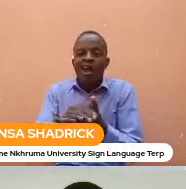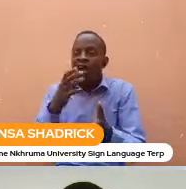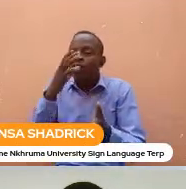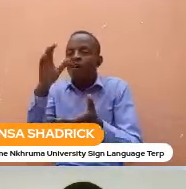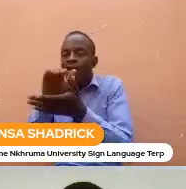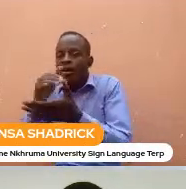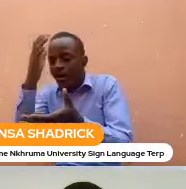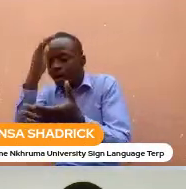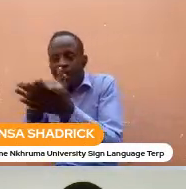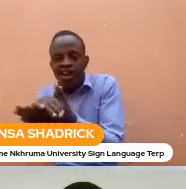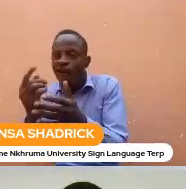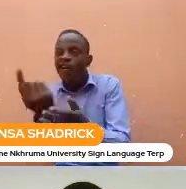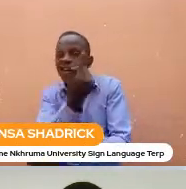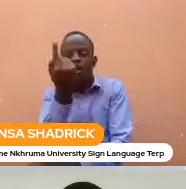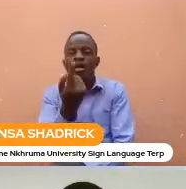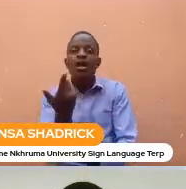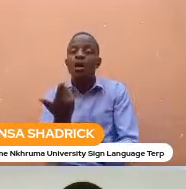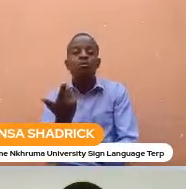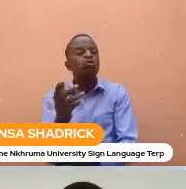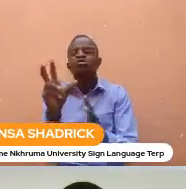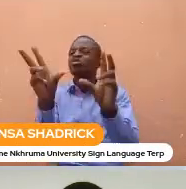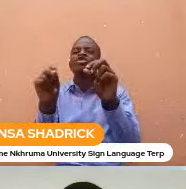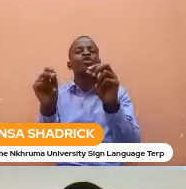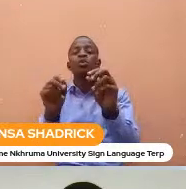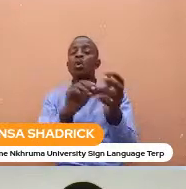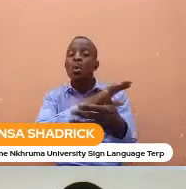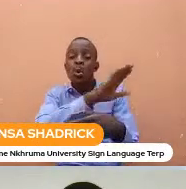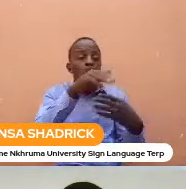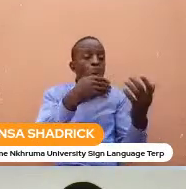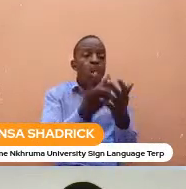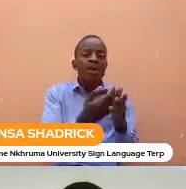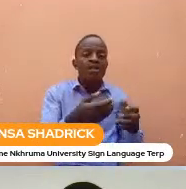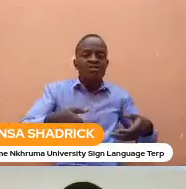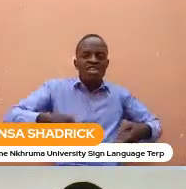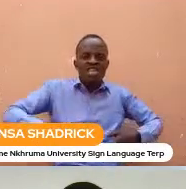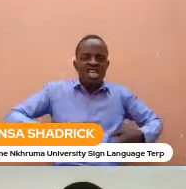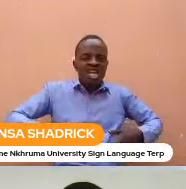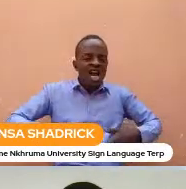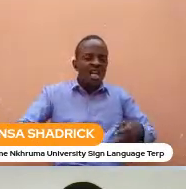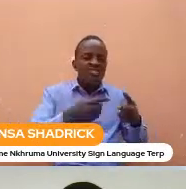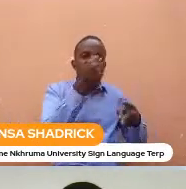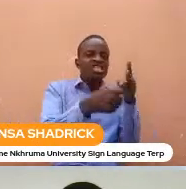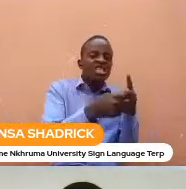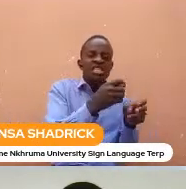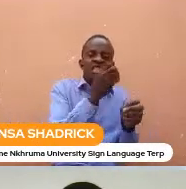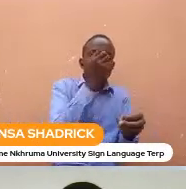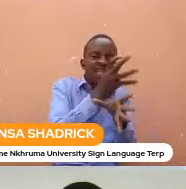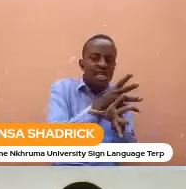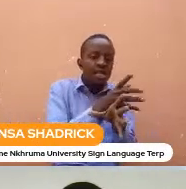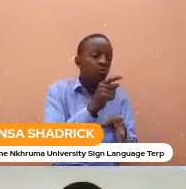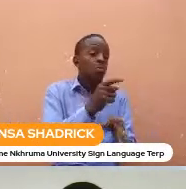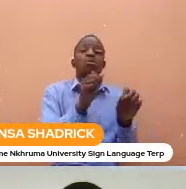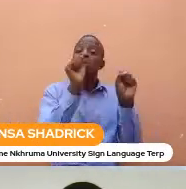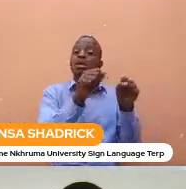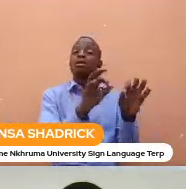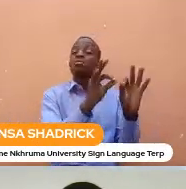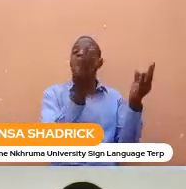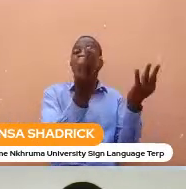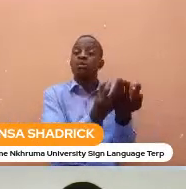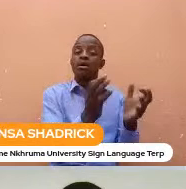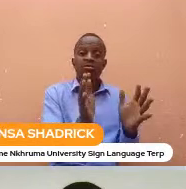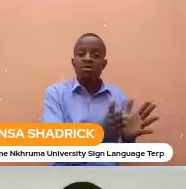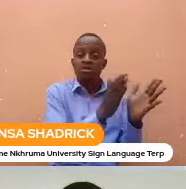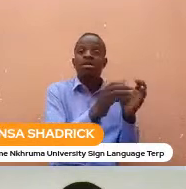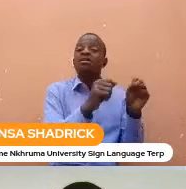family planning is for everyone who has reached a productive age and they're indulging in sexual activity. And then the second one is